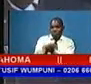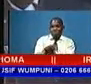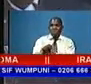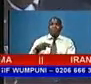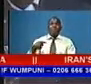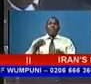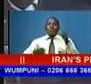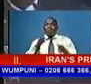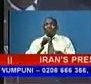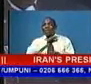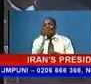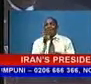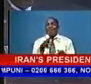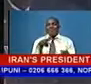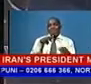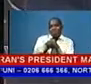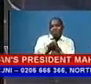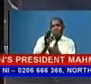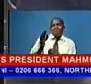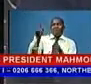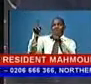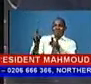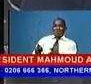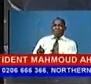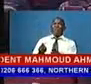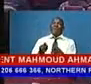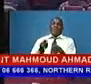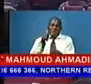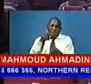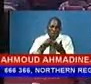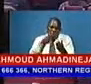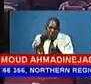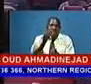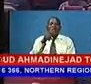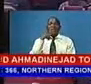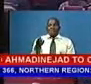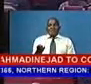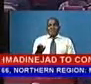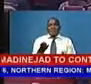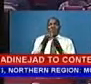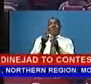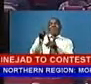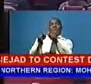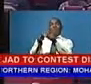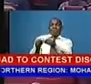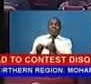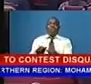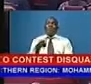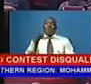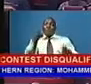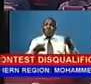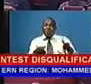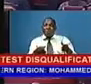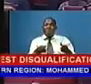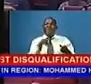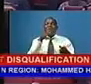have not curtailed, we have gone according to your undertaking as regards the re-examination. And we have closed it